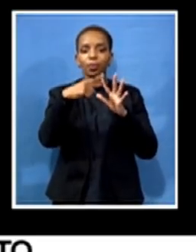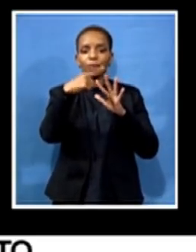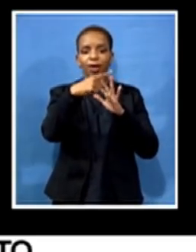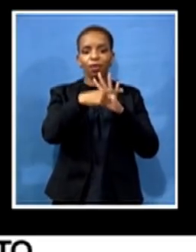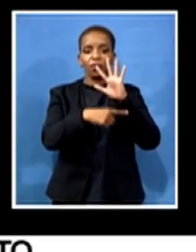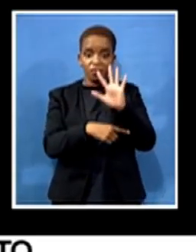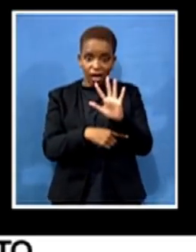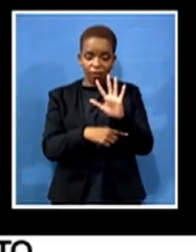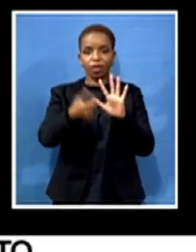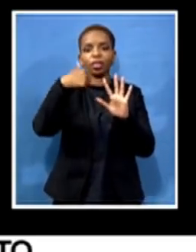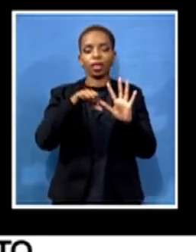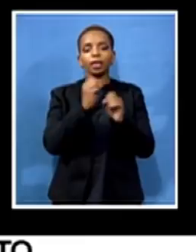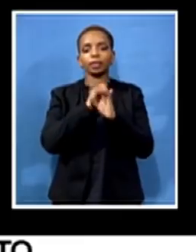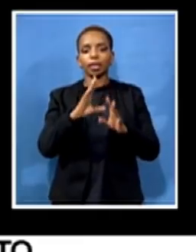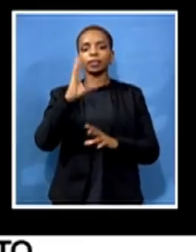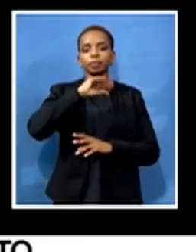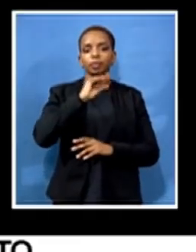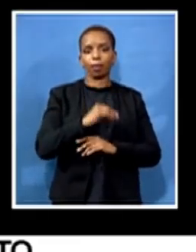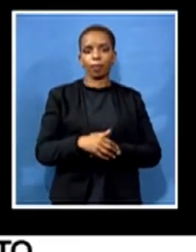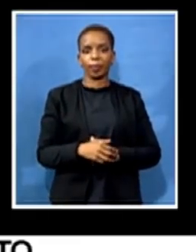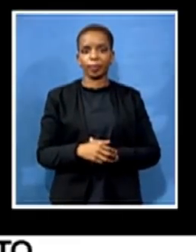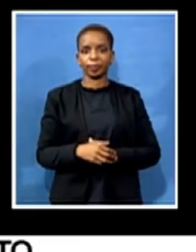Honorable Klute.